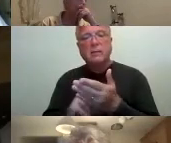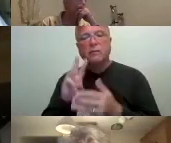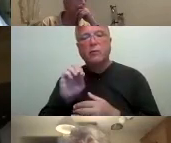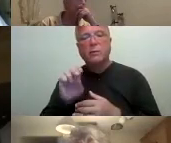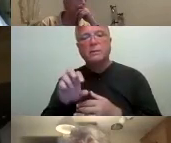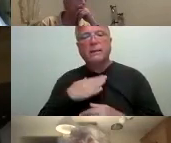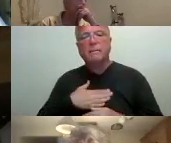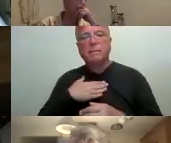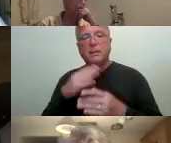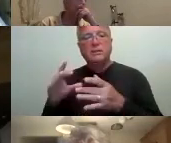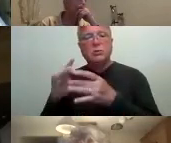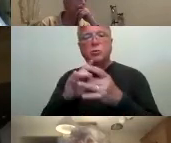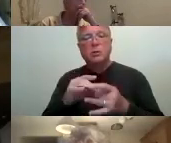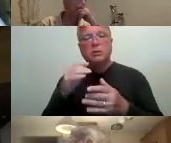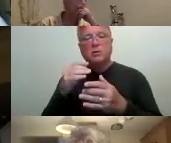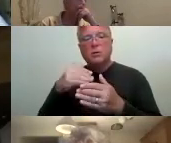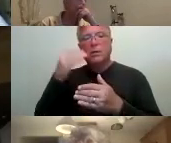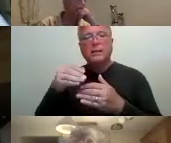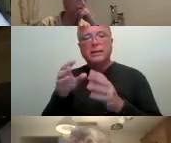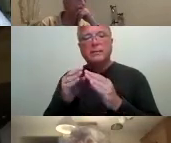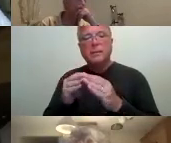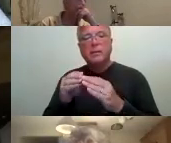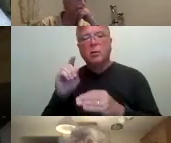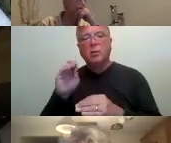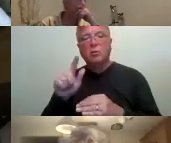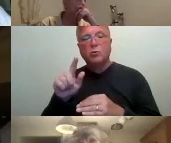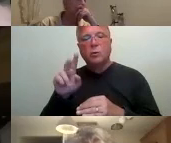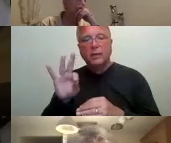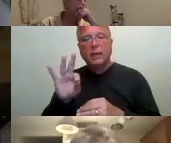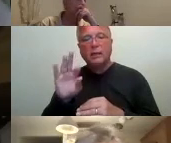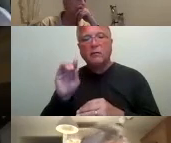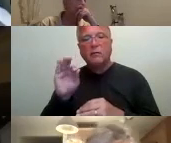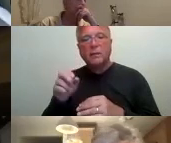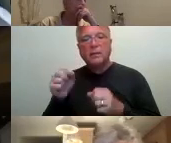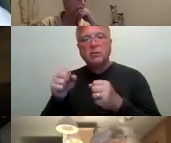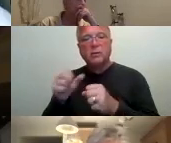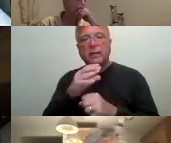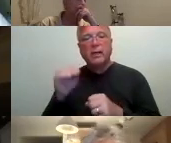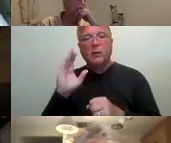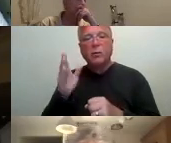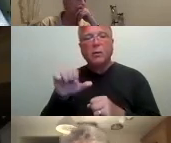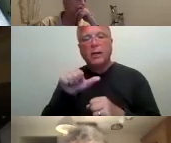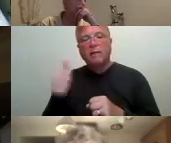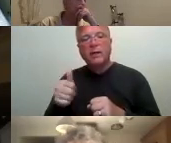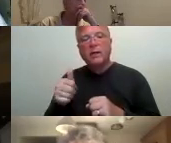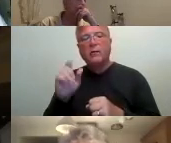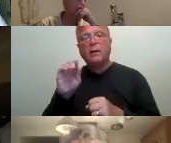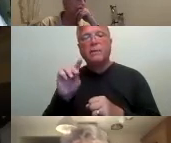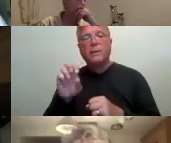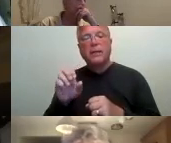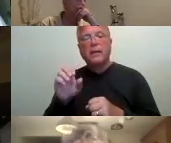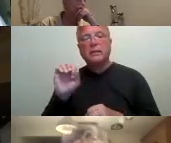please join us for our next meeting on the 29th for Beacon Street. And then again, we'll have another update for Shadyside on May